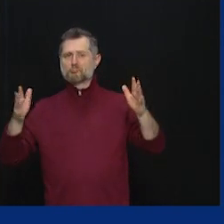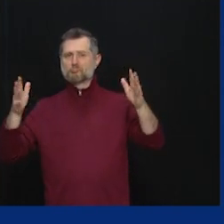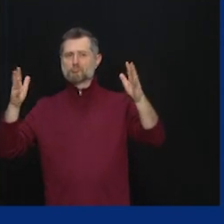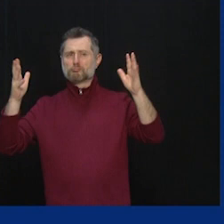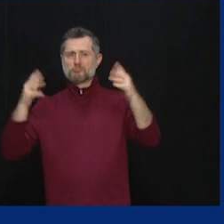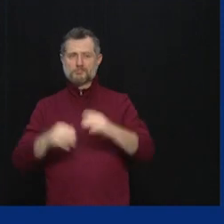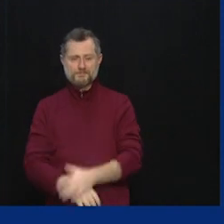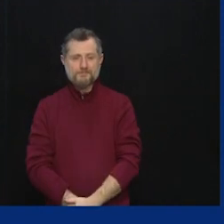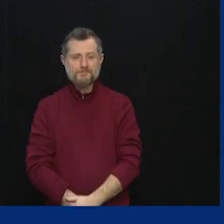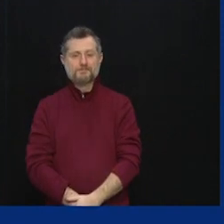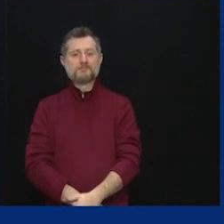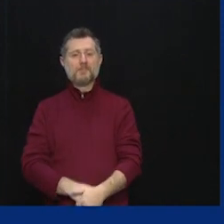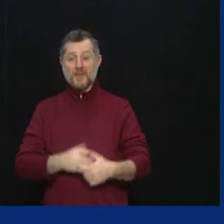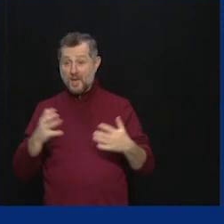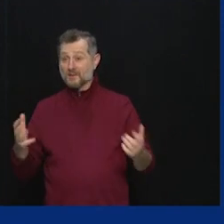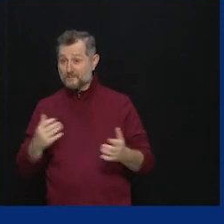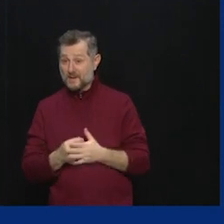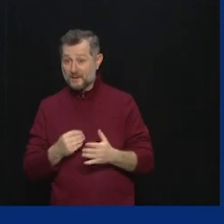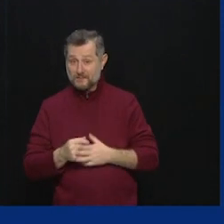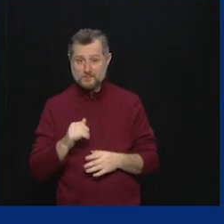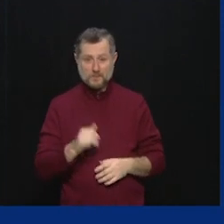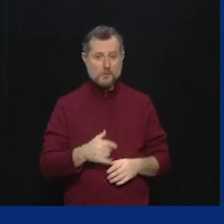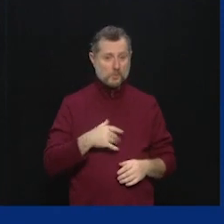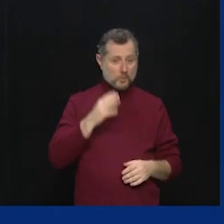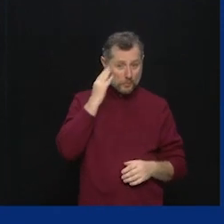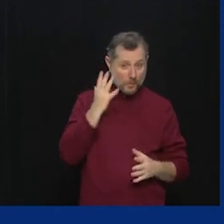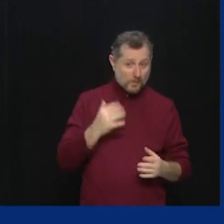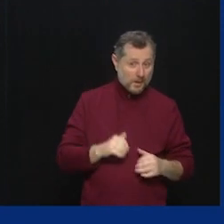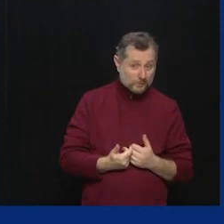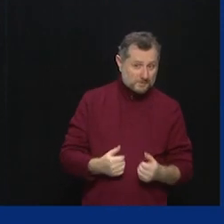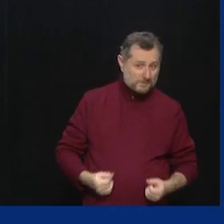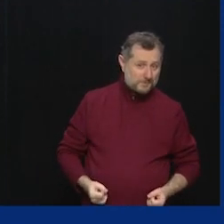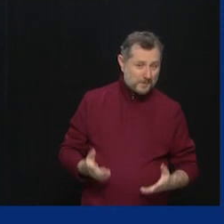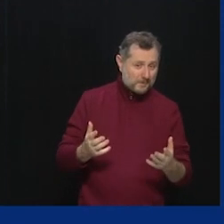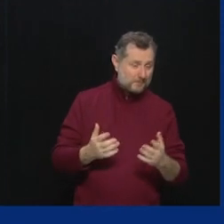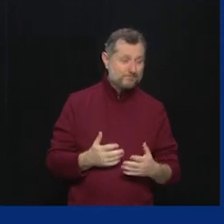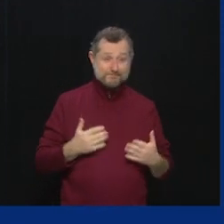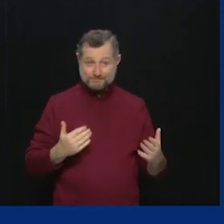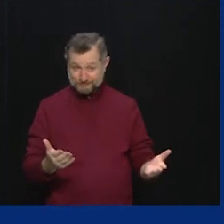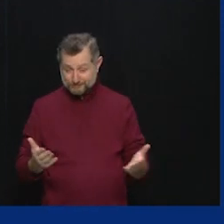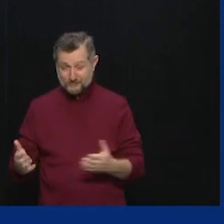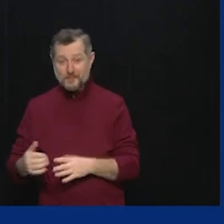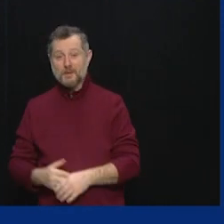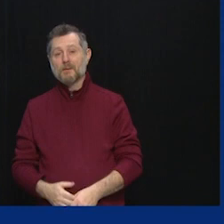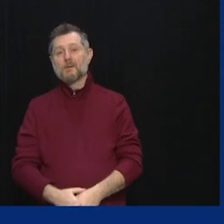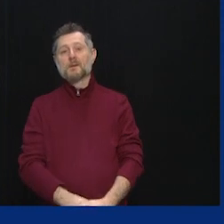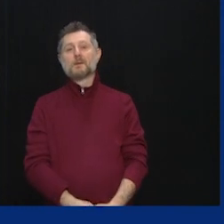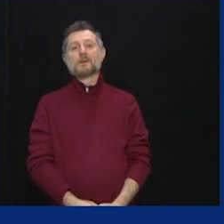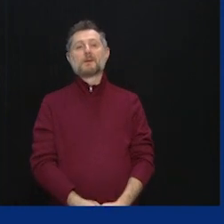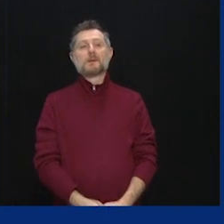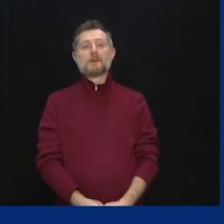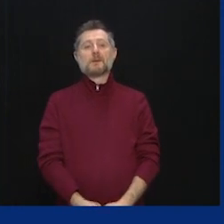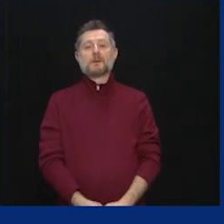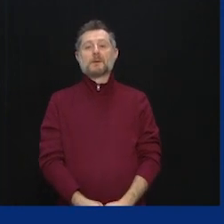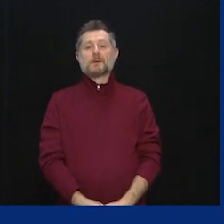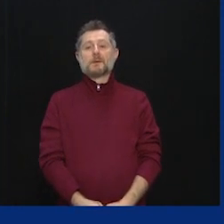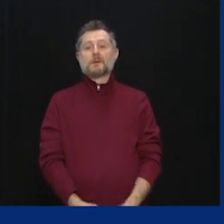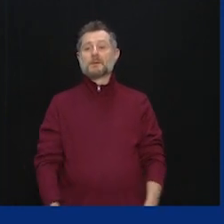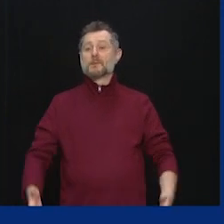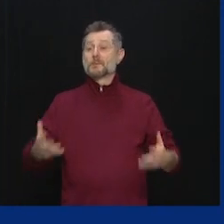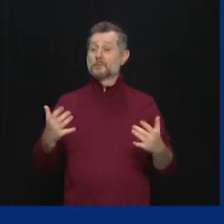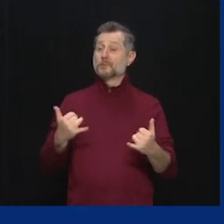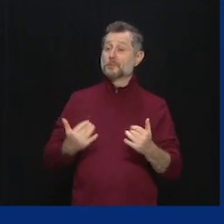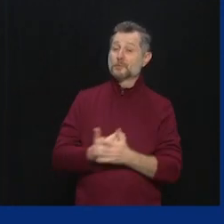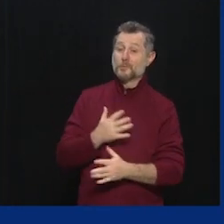That's a lot of money. Yep, we know how to spend it too. And also, how about having a brand new Elmont train